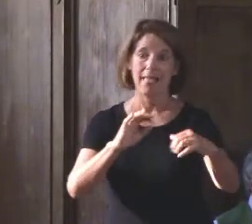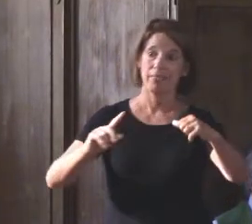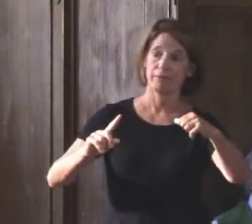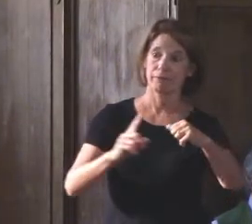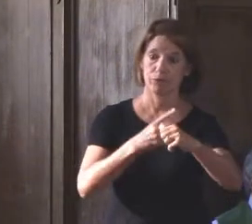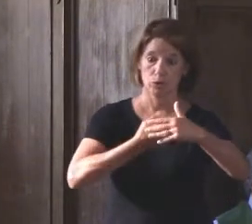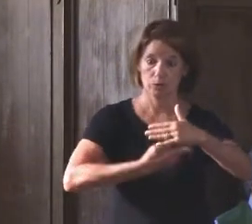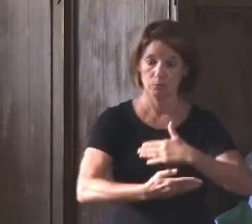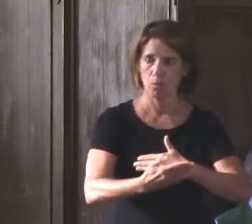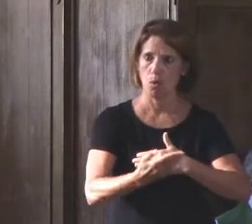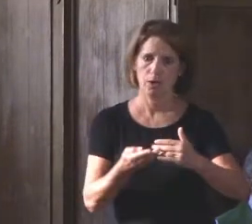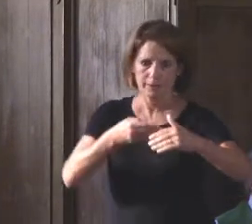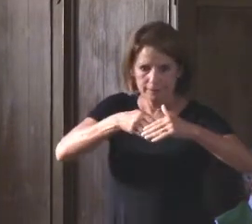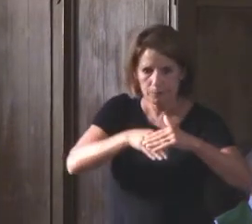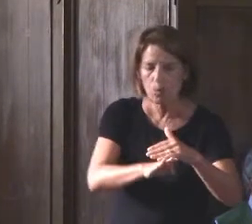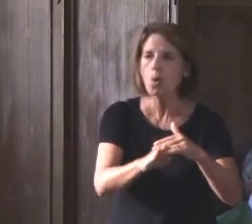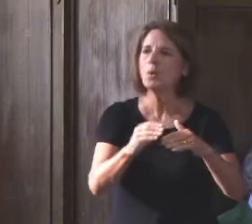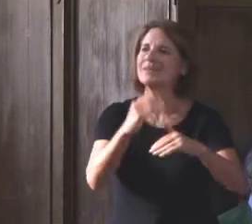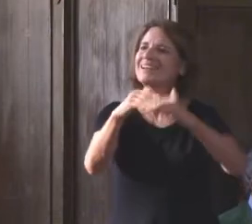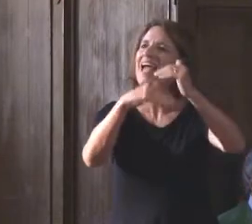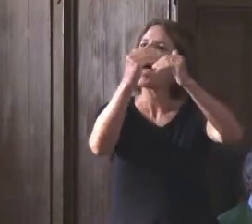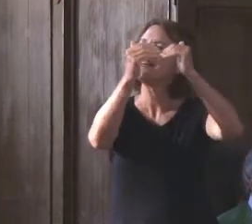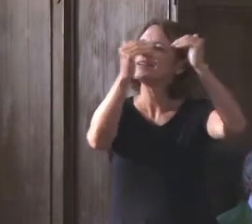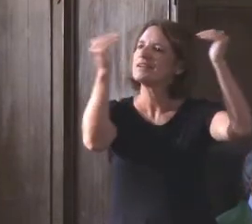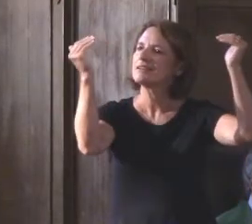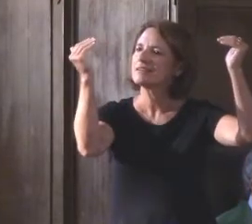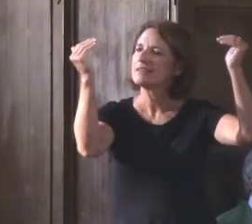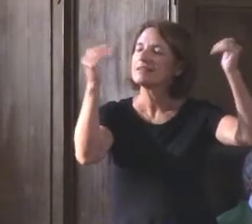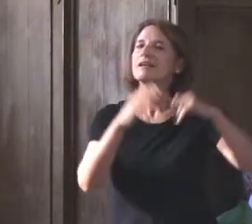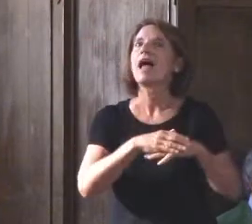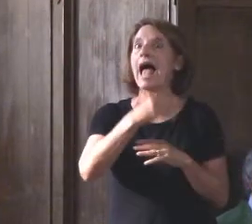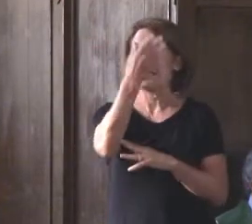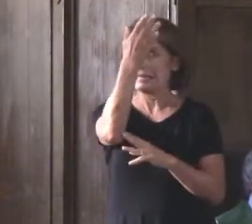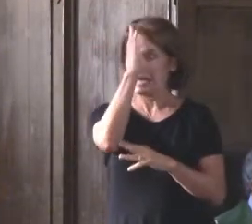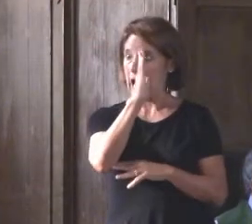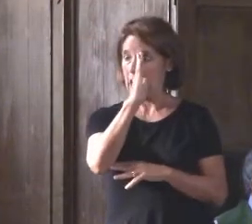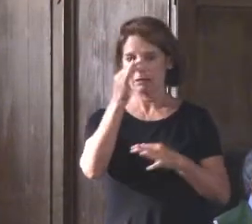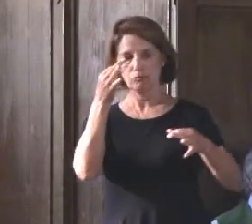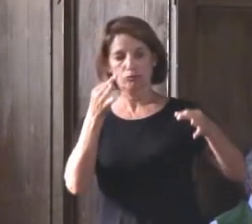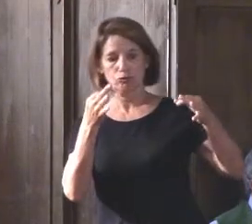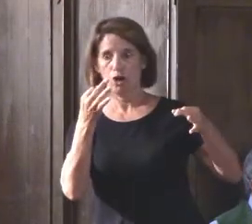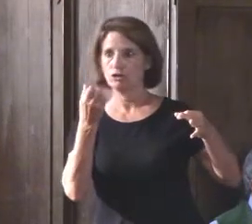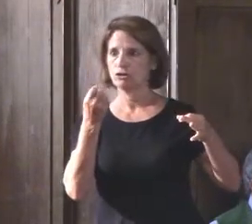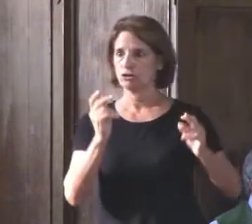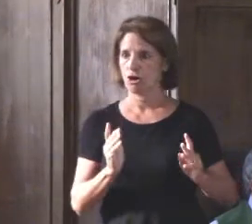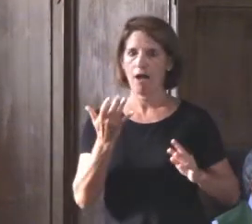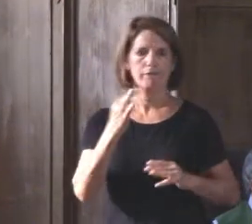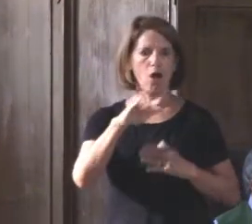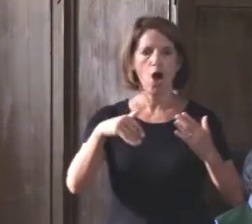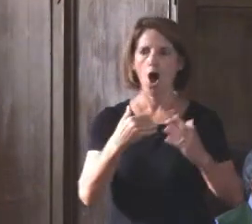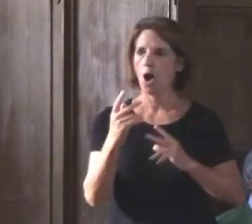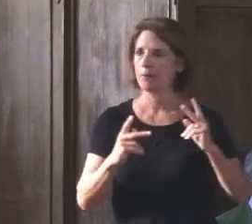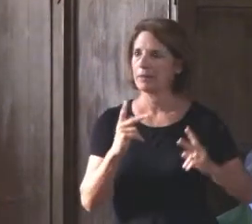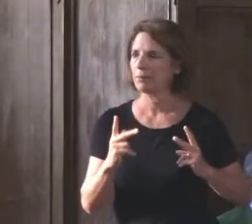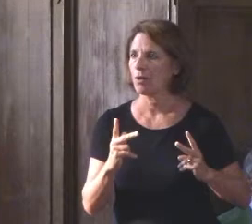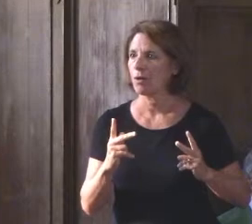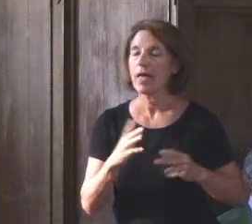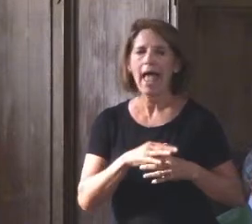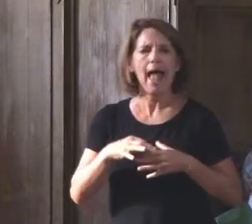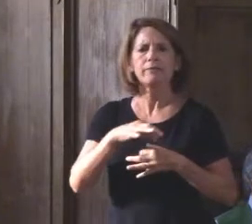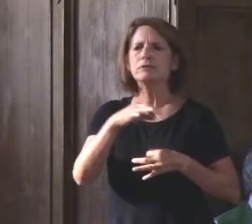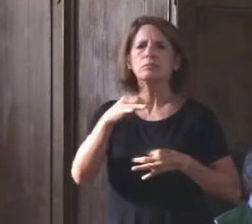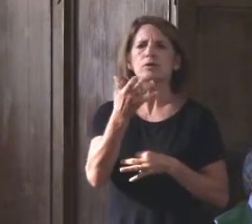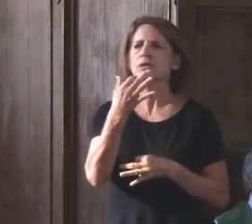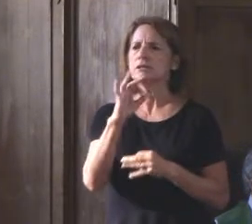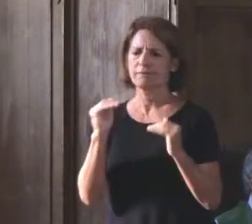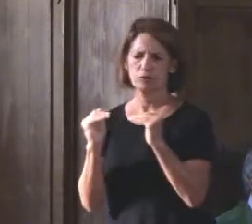firstborn enrolled in heaven, and God, the judge of all, and the spirits of the just made